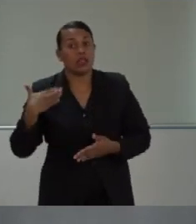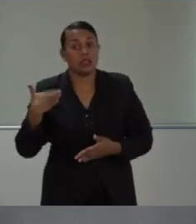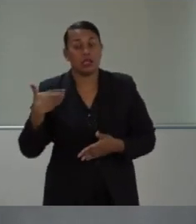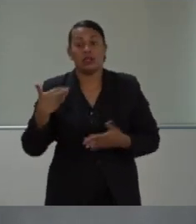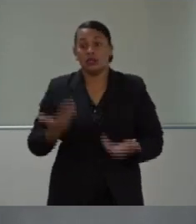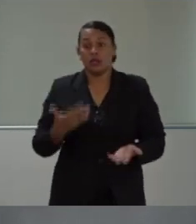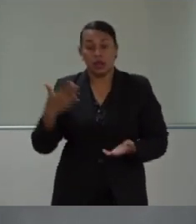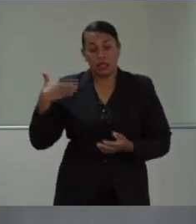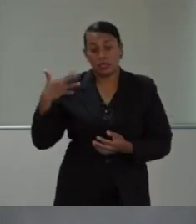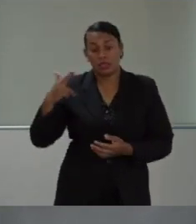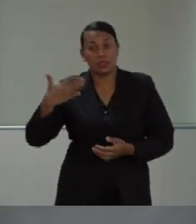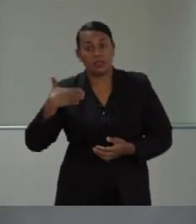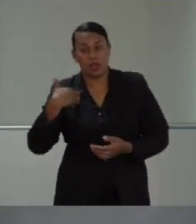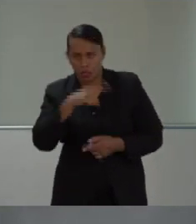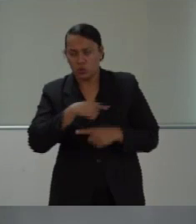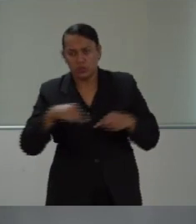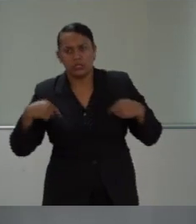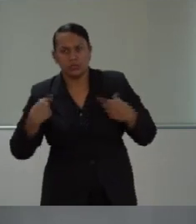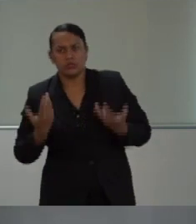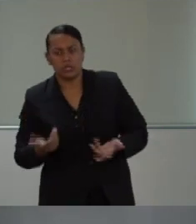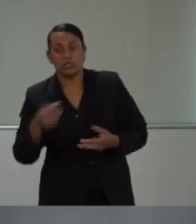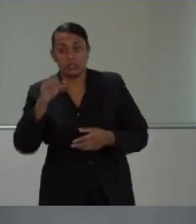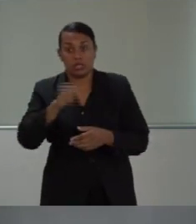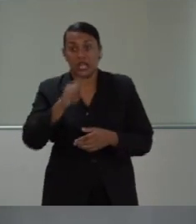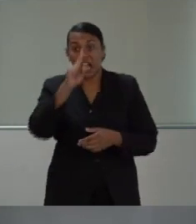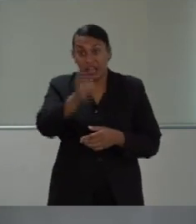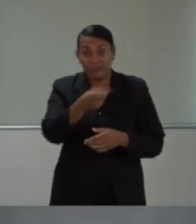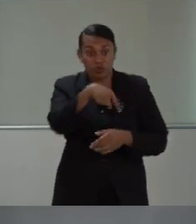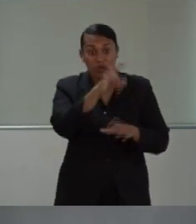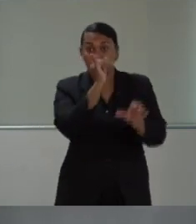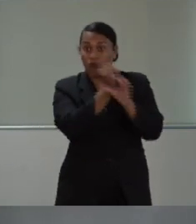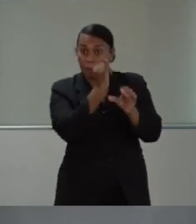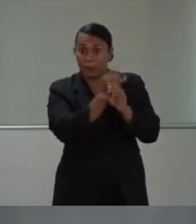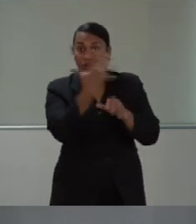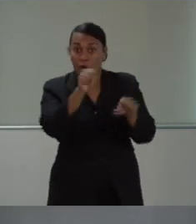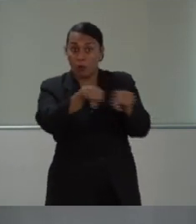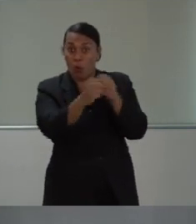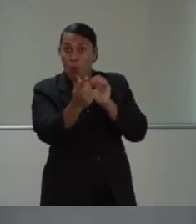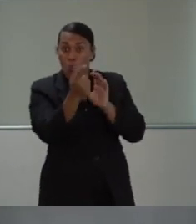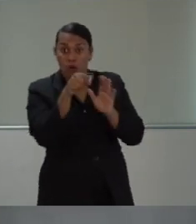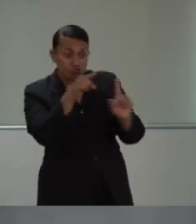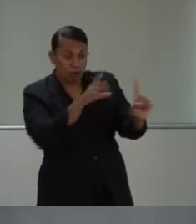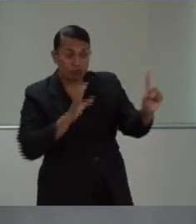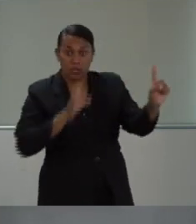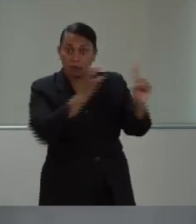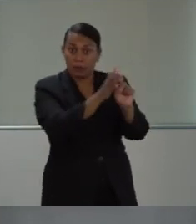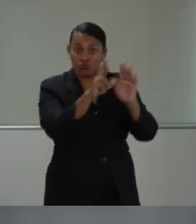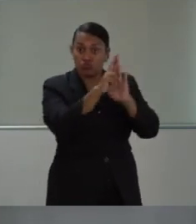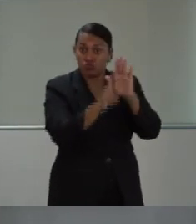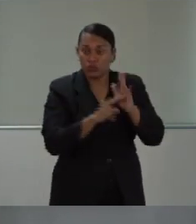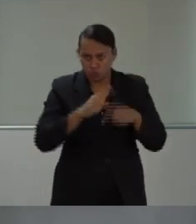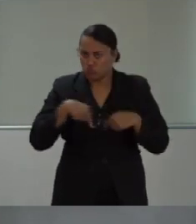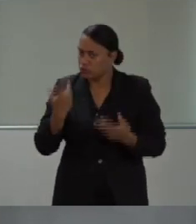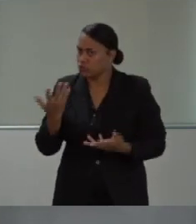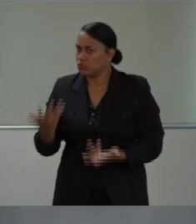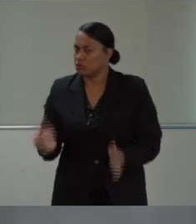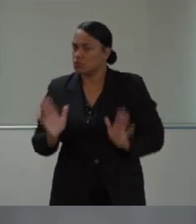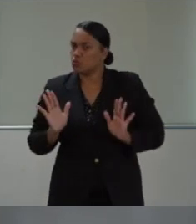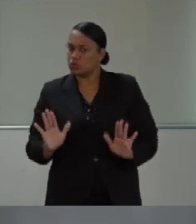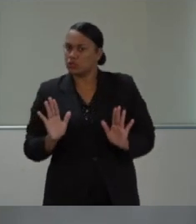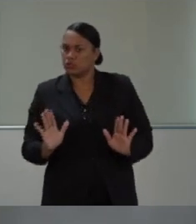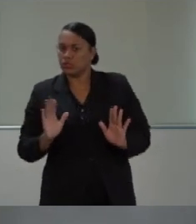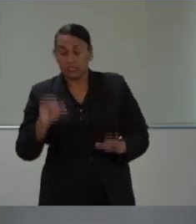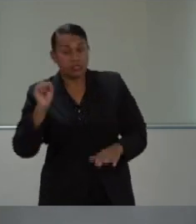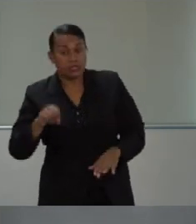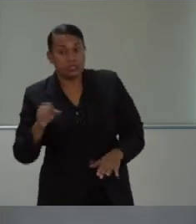authorities, if they've done wrong, if they've breached their quarantine, yes, we're waiting for that clearance to happen before